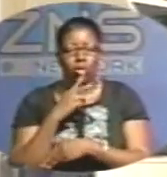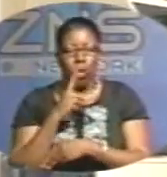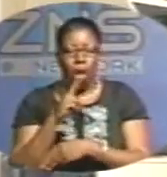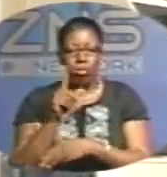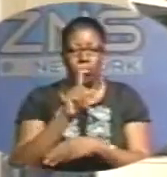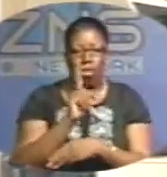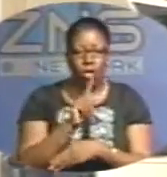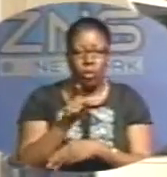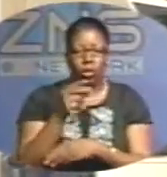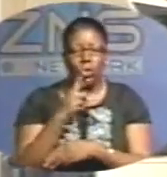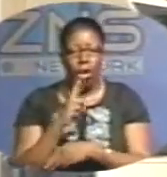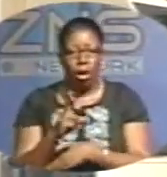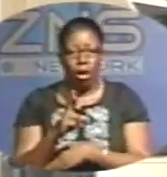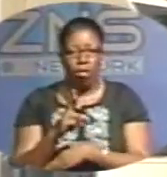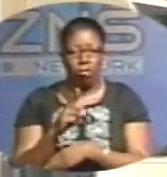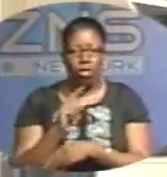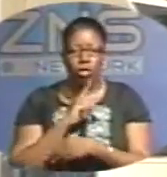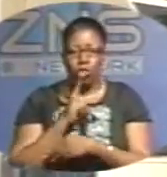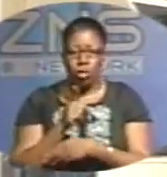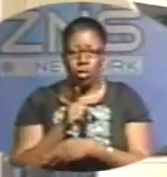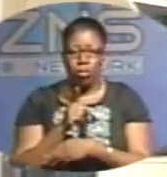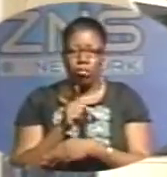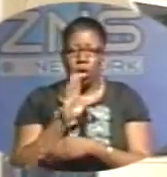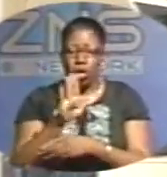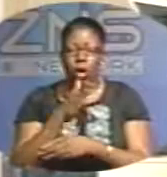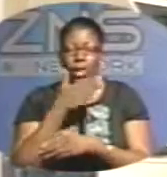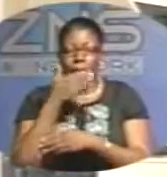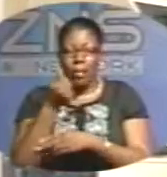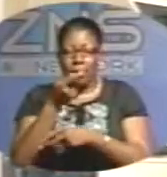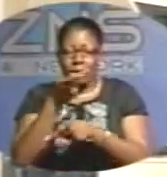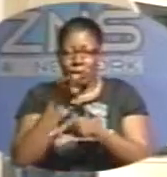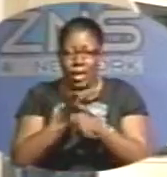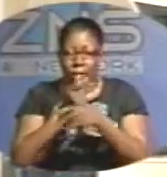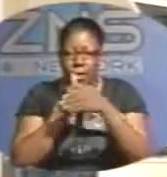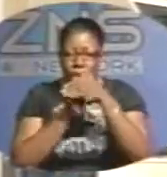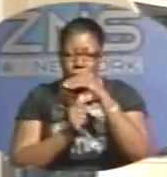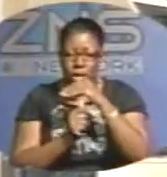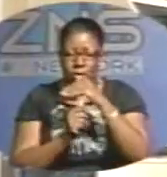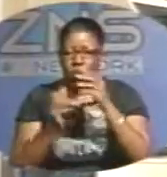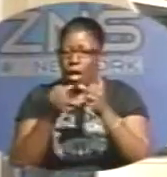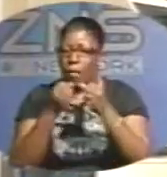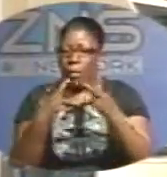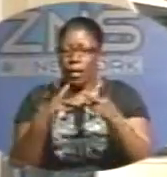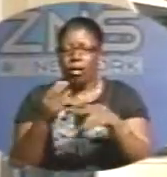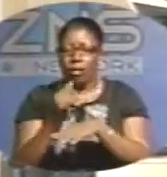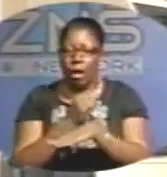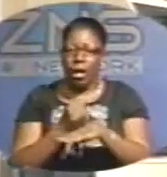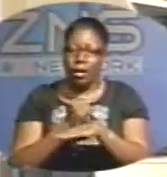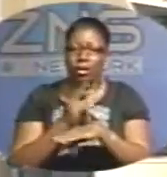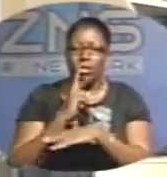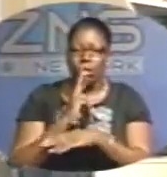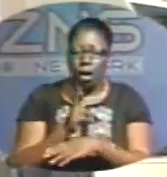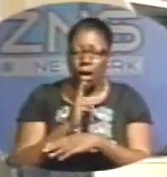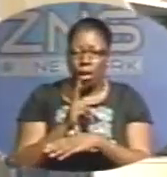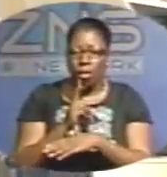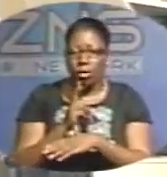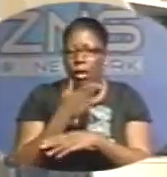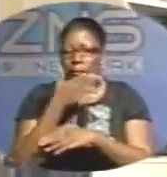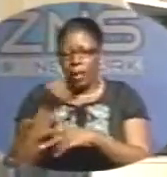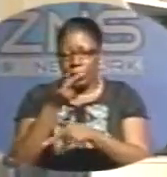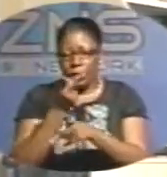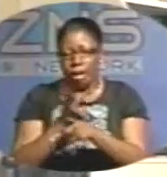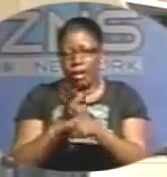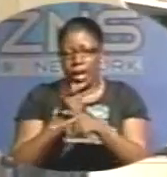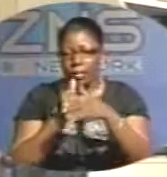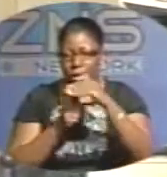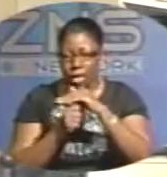are? Because the truth is, we're still the best kept secret. Many of our places are in the world still the best kept secret. So